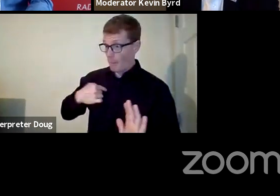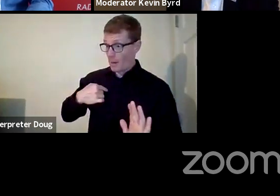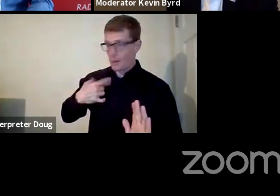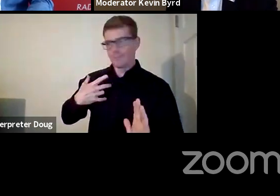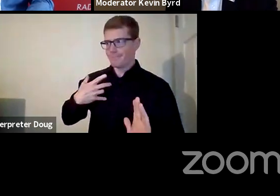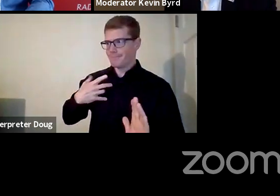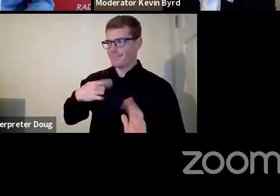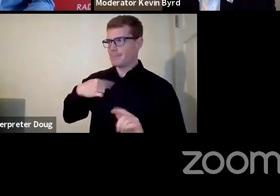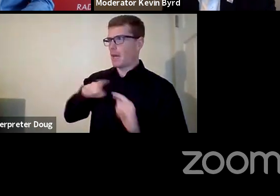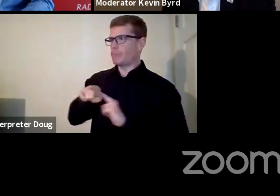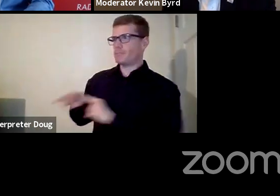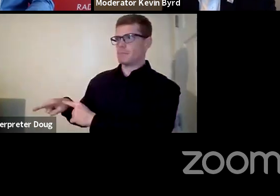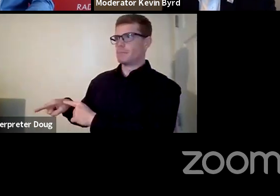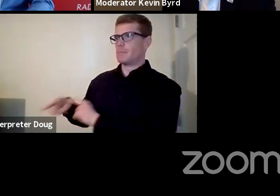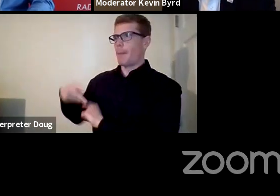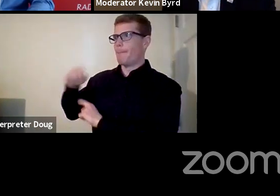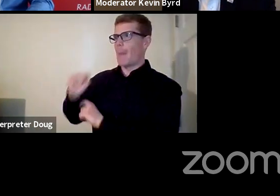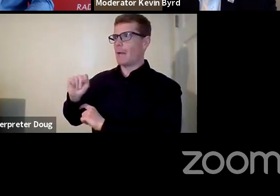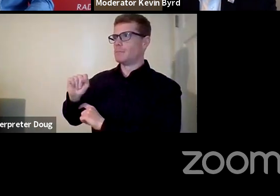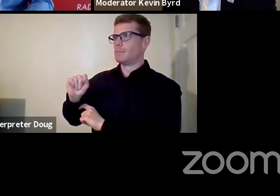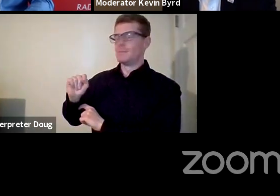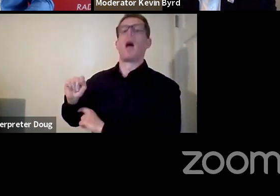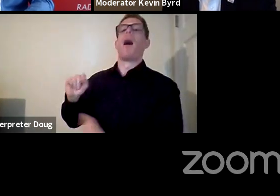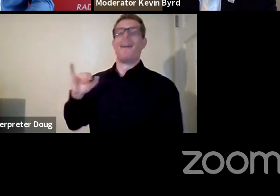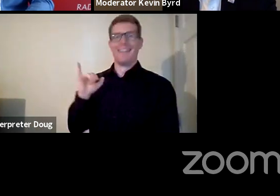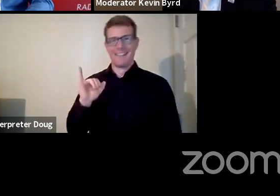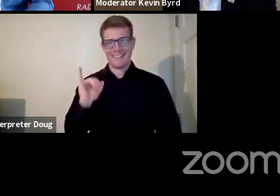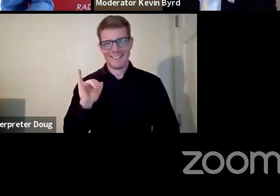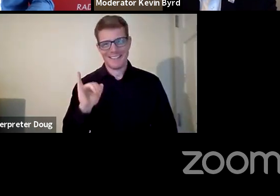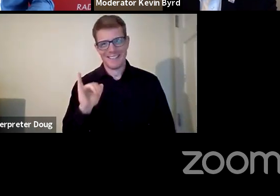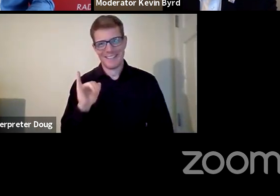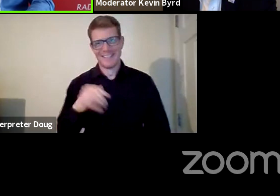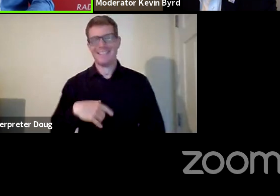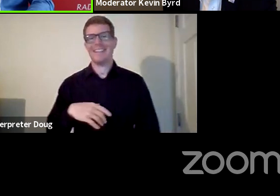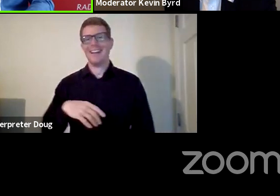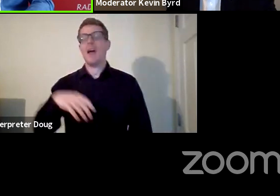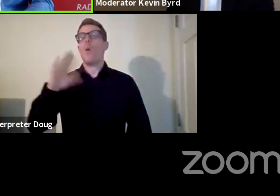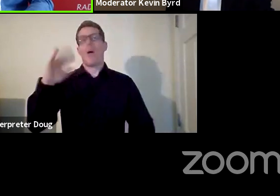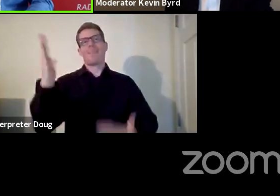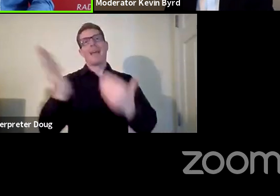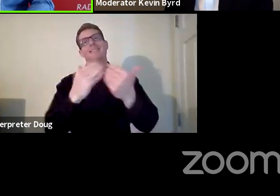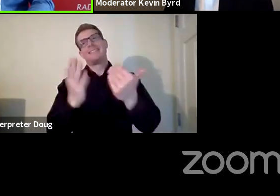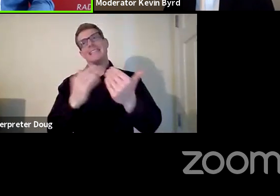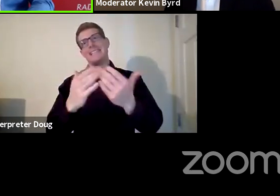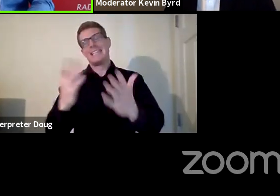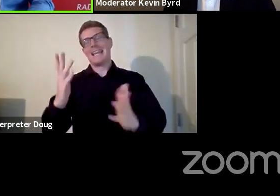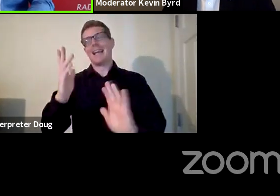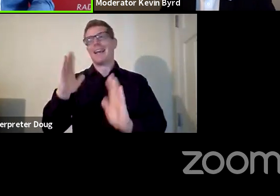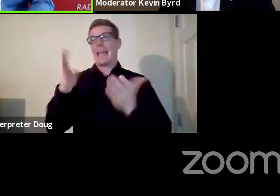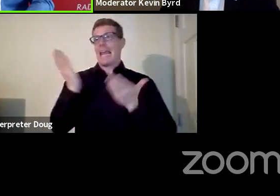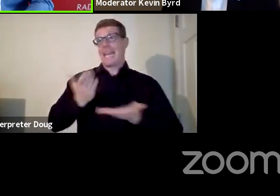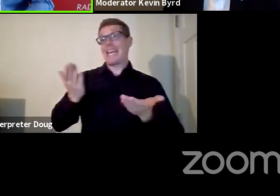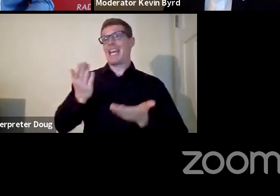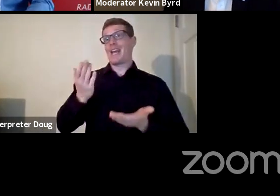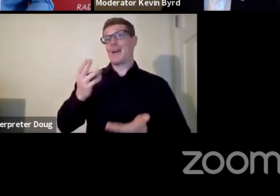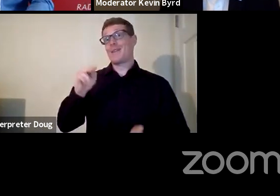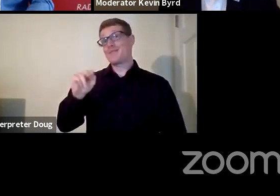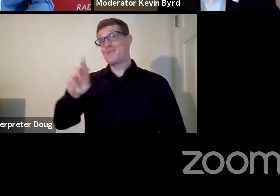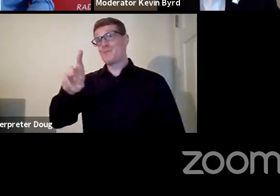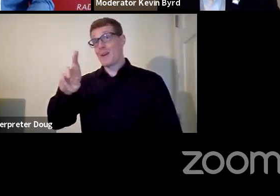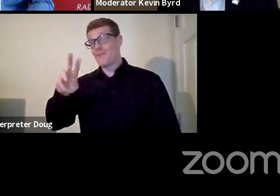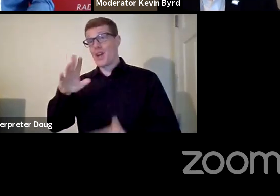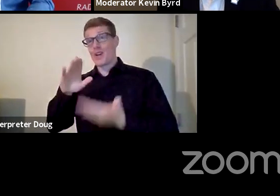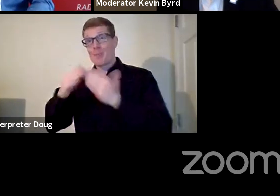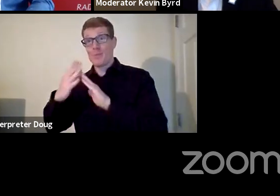Well, that's an easy, because you know, we have club sports and they're on hold. And all right. No large activities on campus until